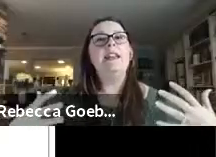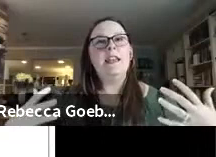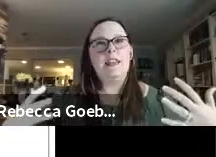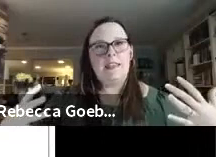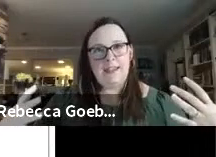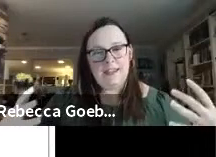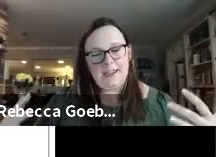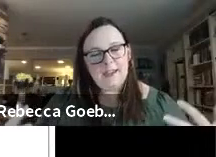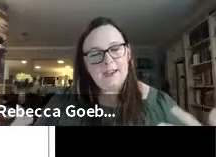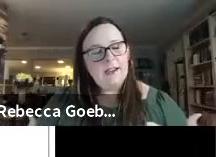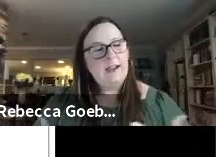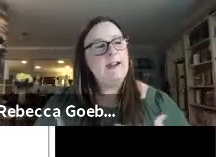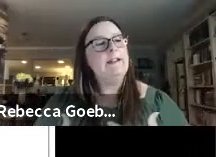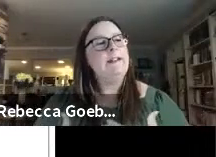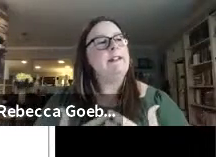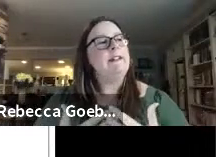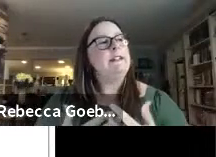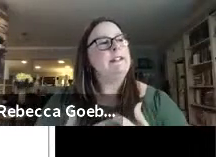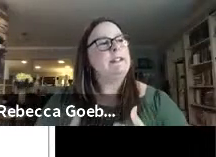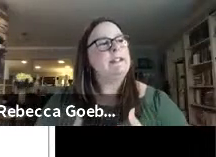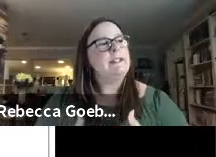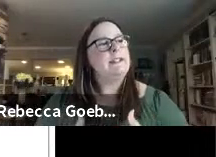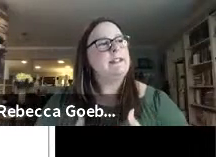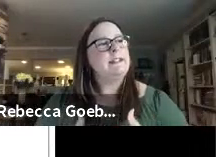given the